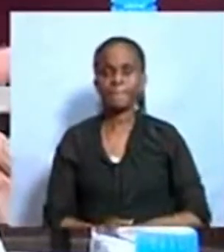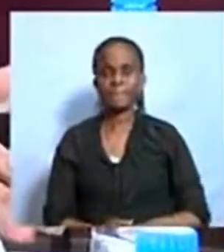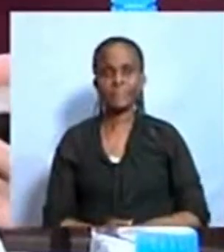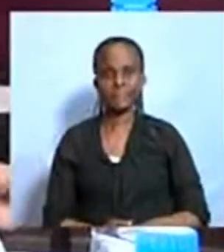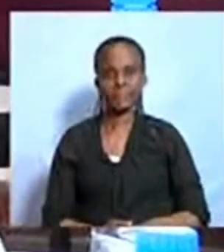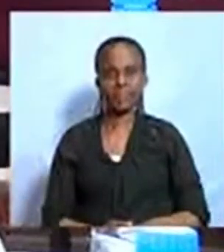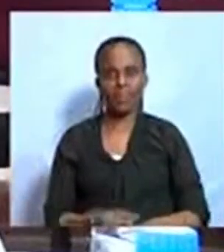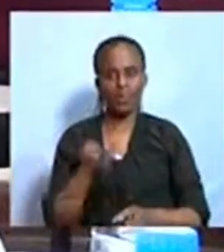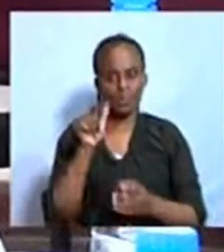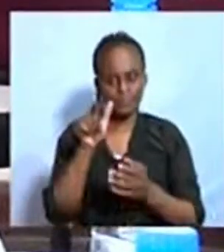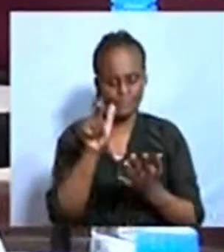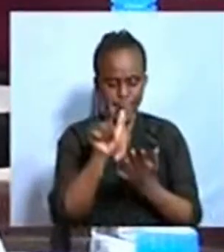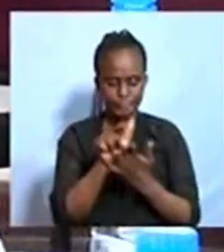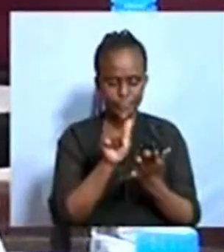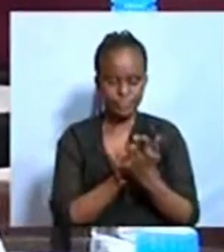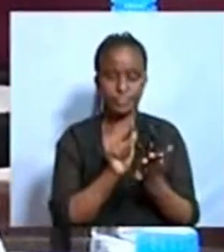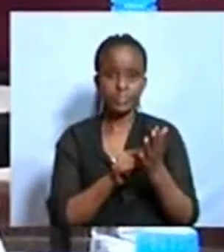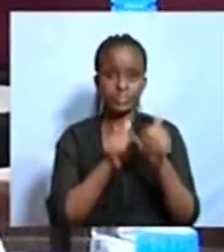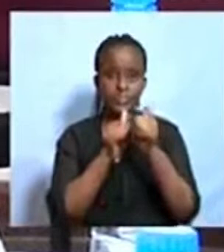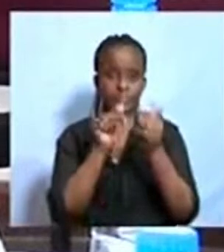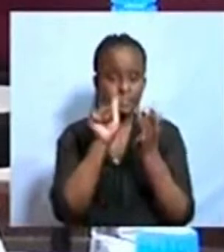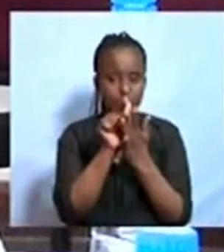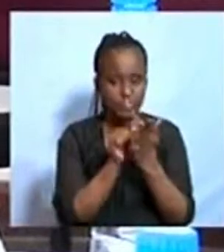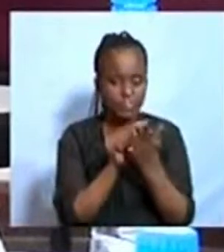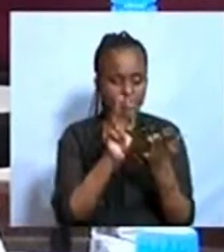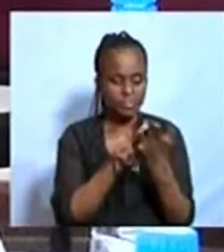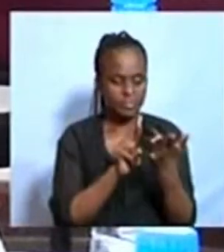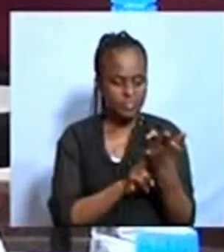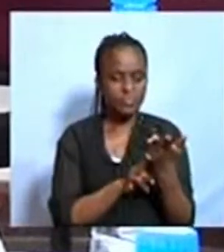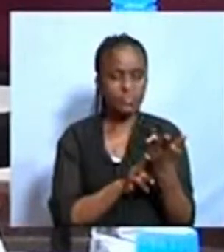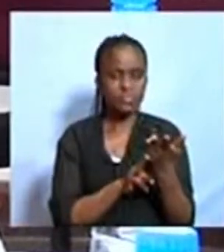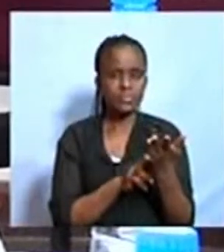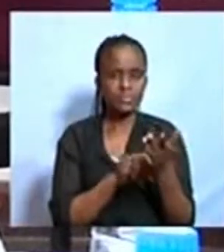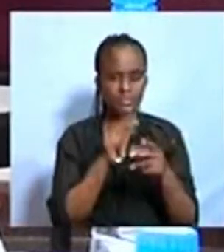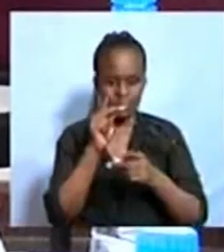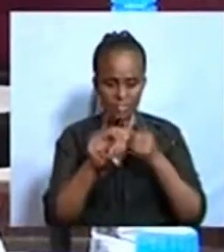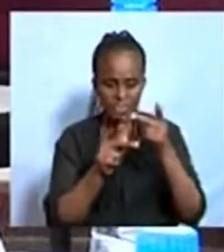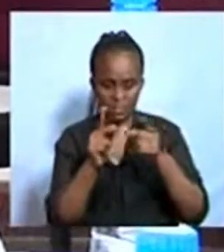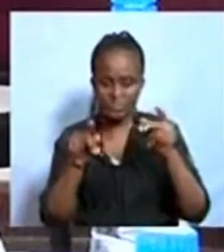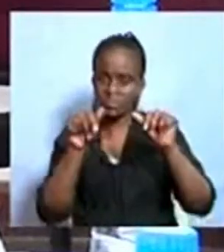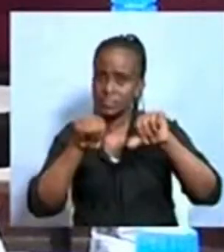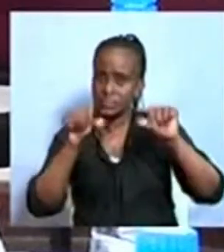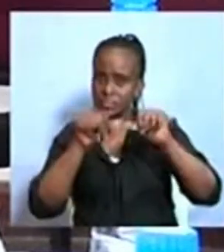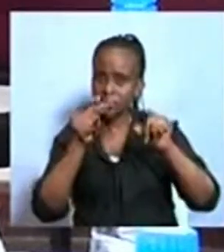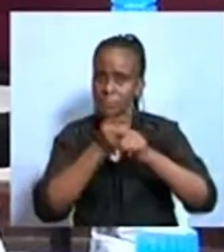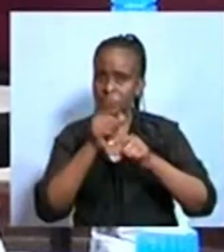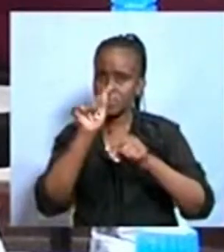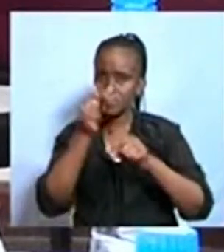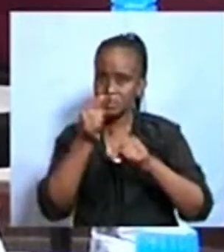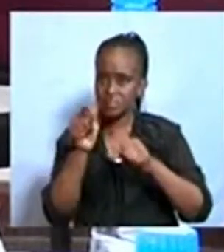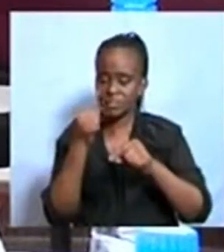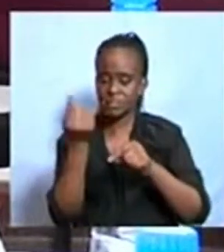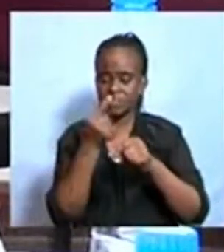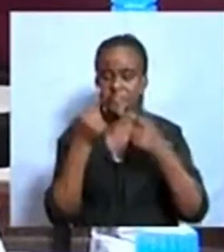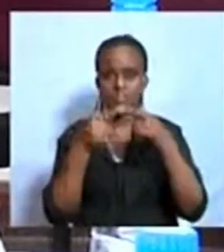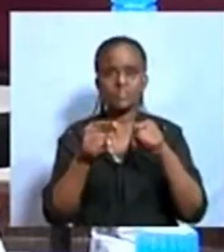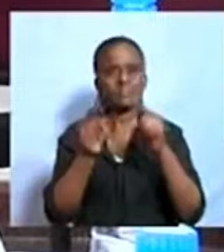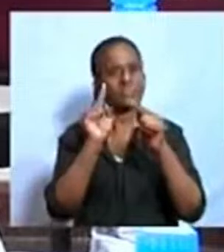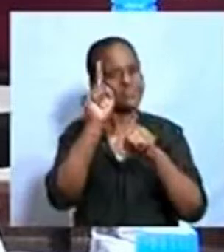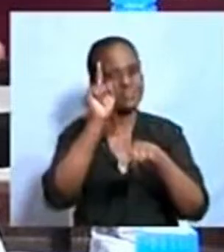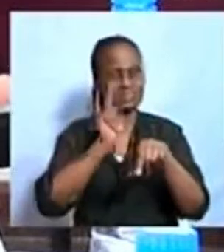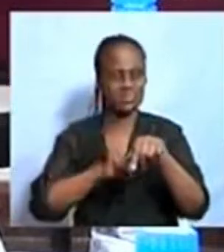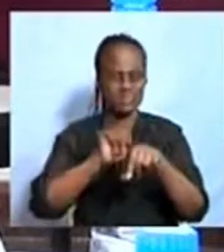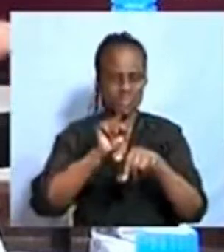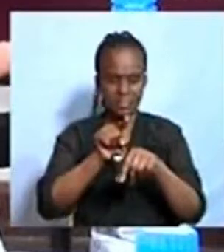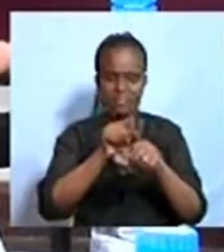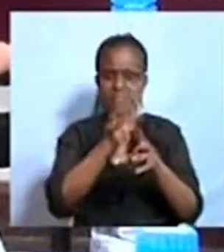obviously by law, the report from the process of audit by the Auditor General is only going to happen once. And we get